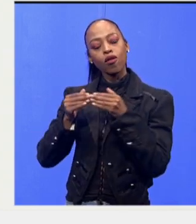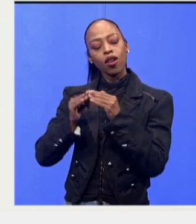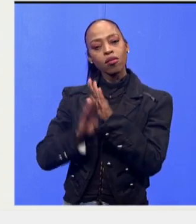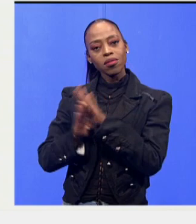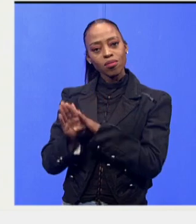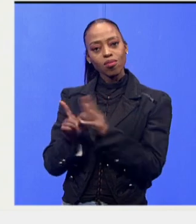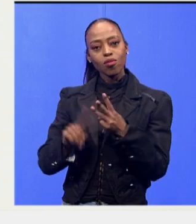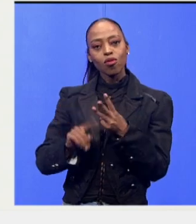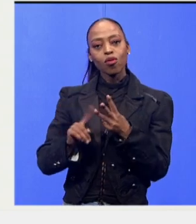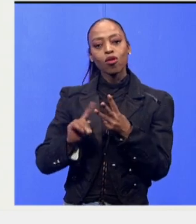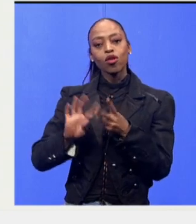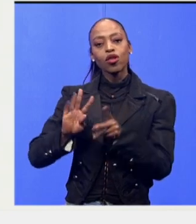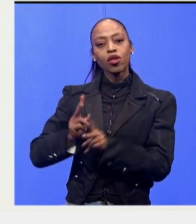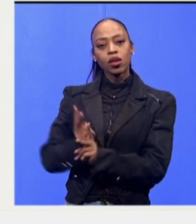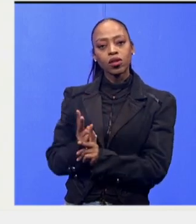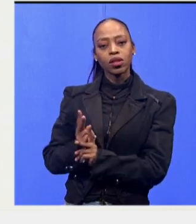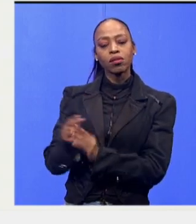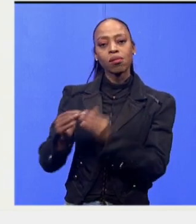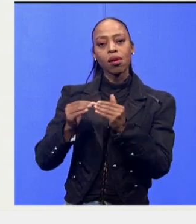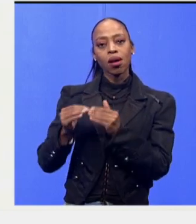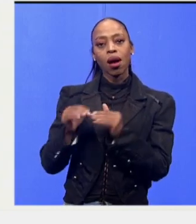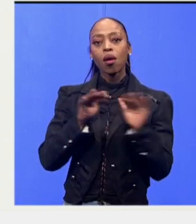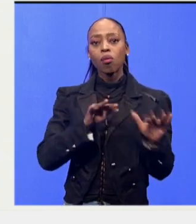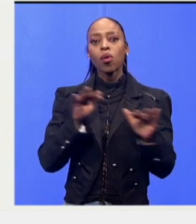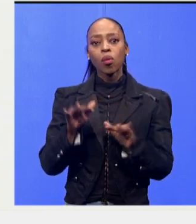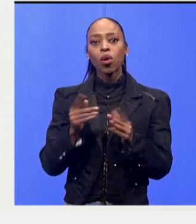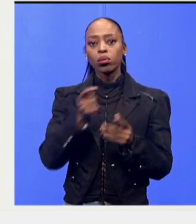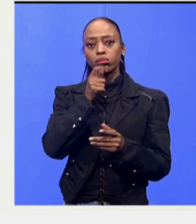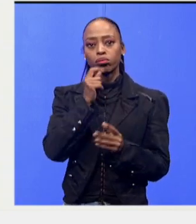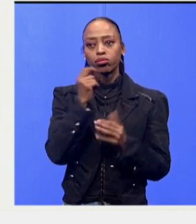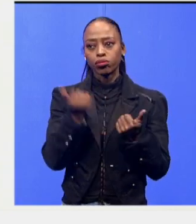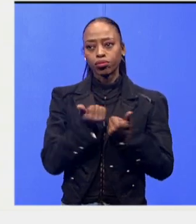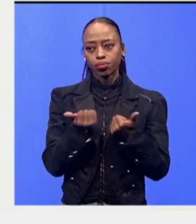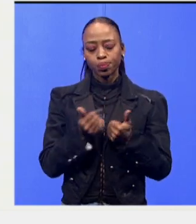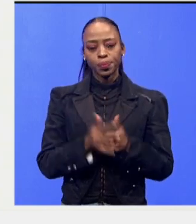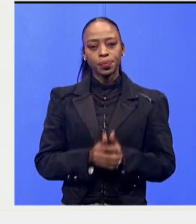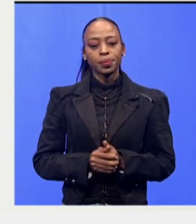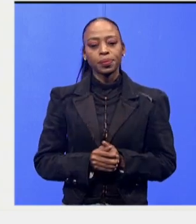overall retention and care and people completing therapy.